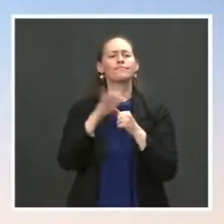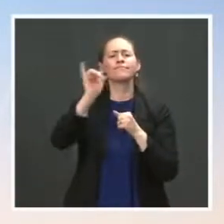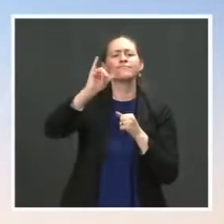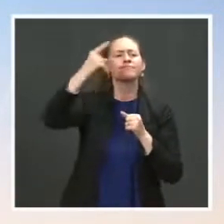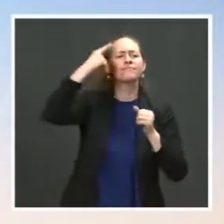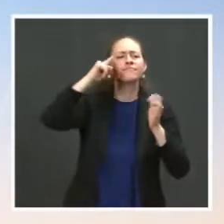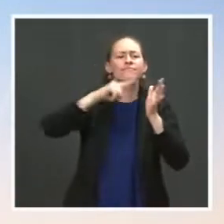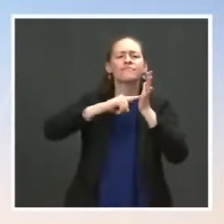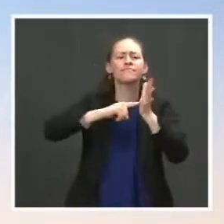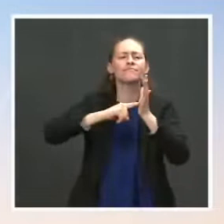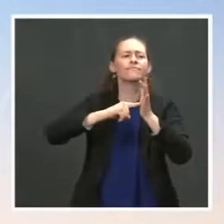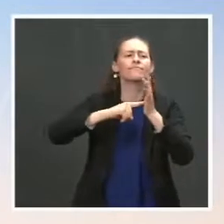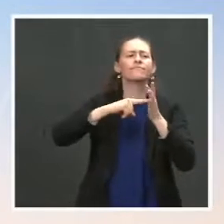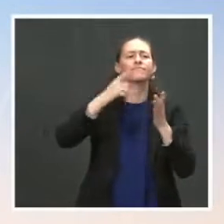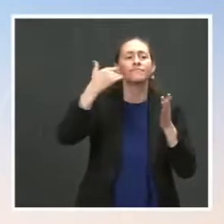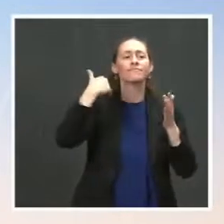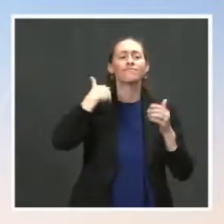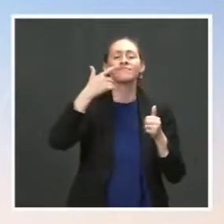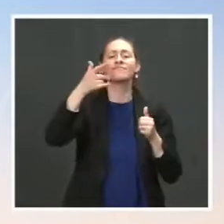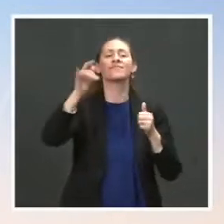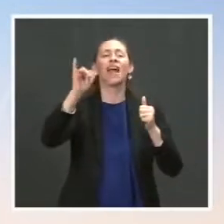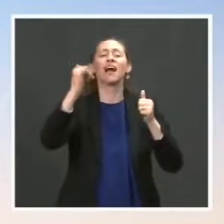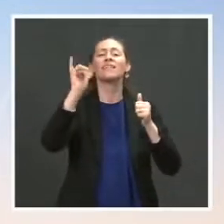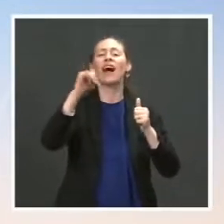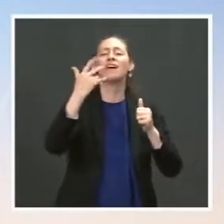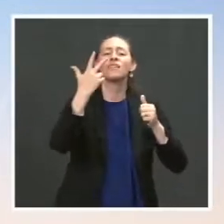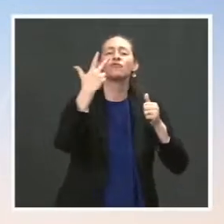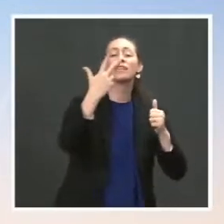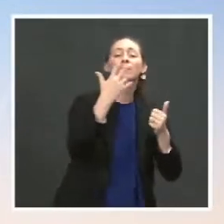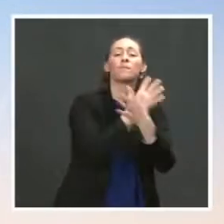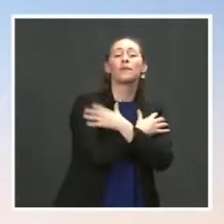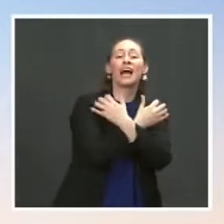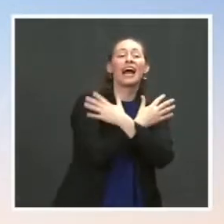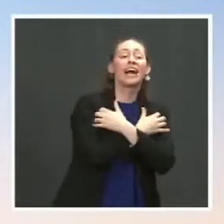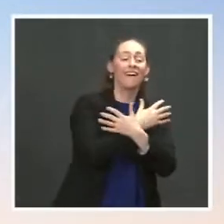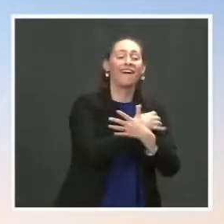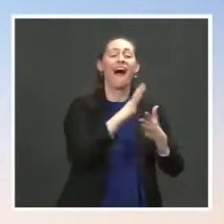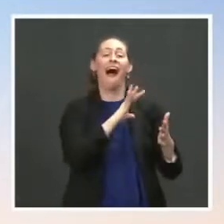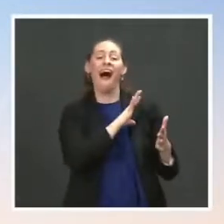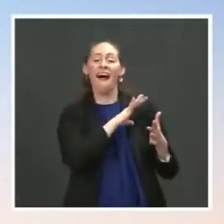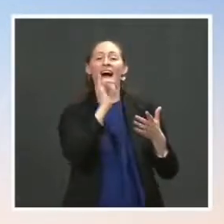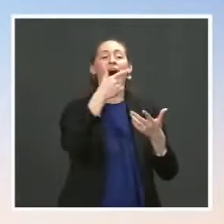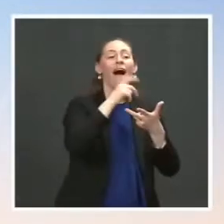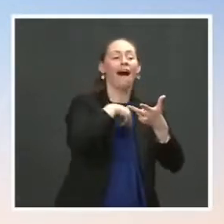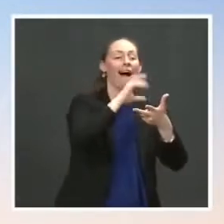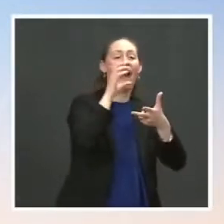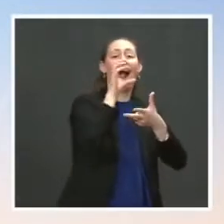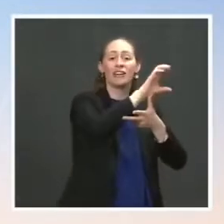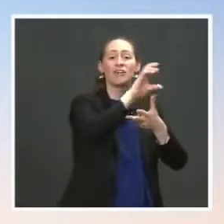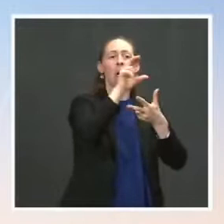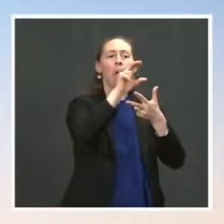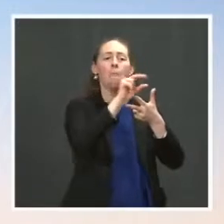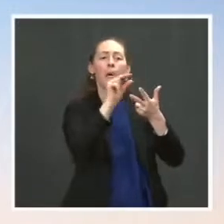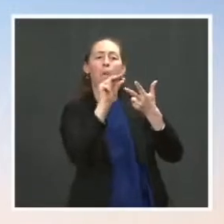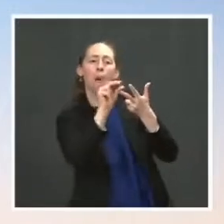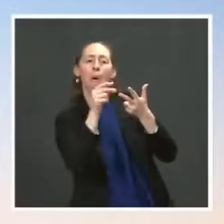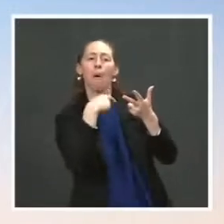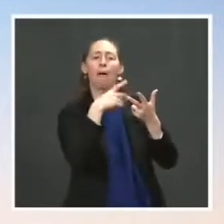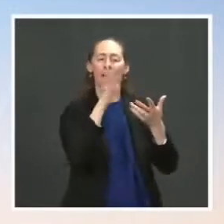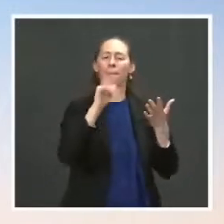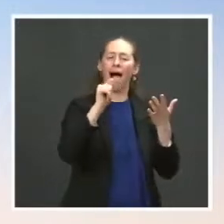those discussions, but also about the pay fors. And so those are the conversations that we will have. But largely the margins